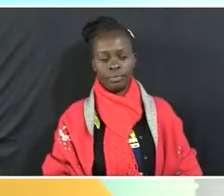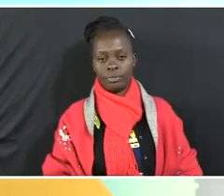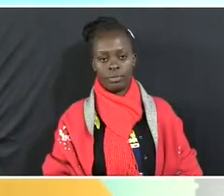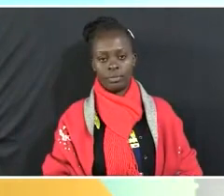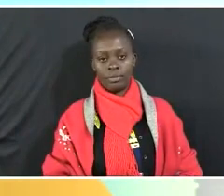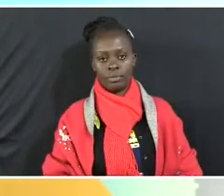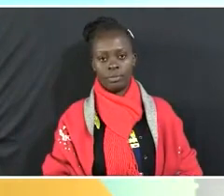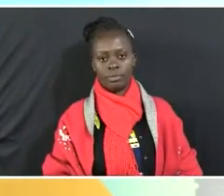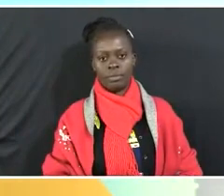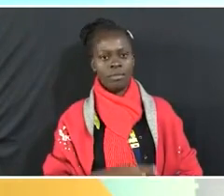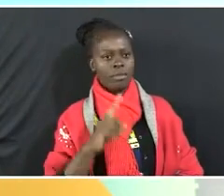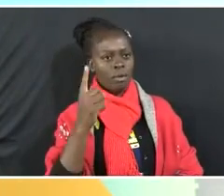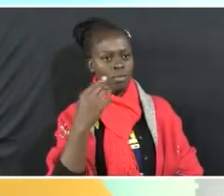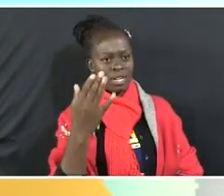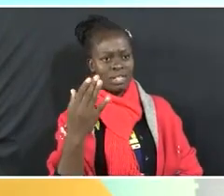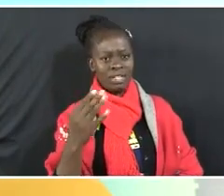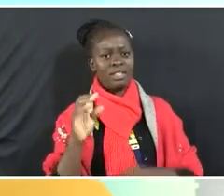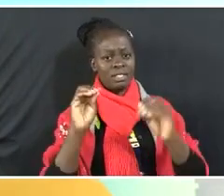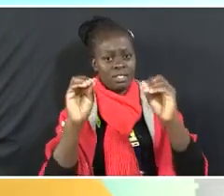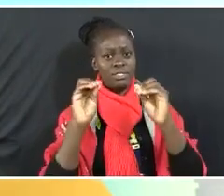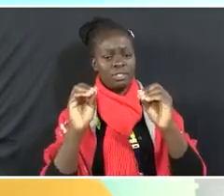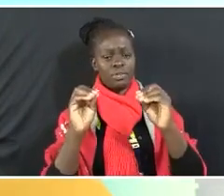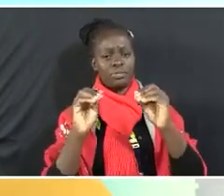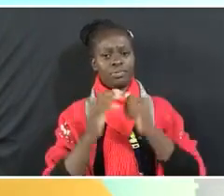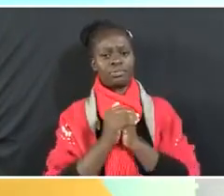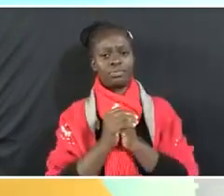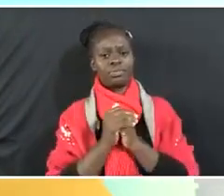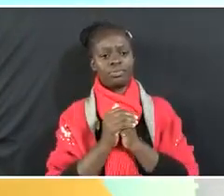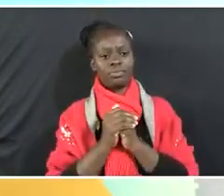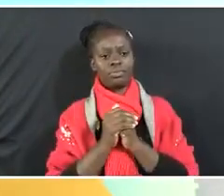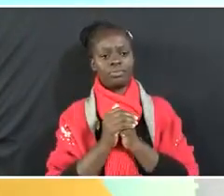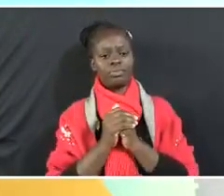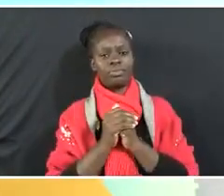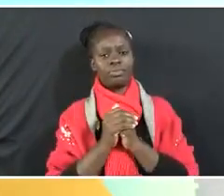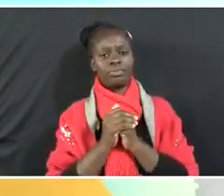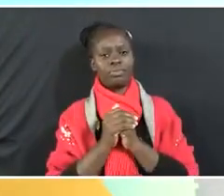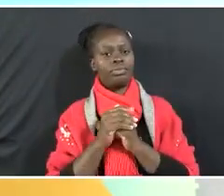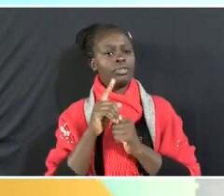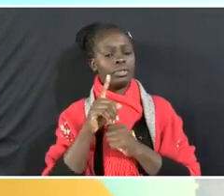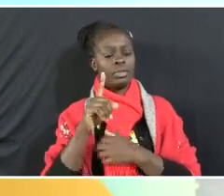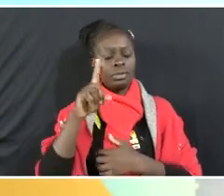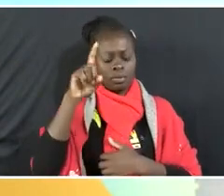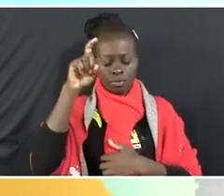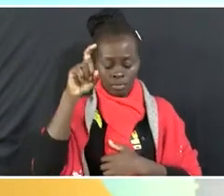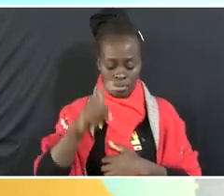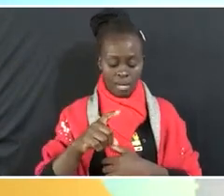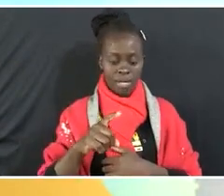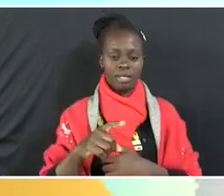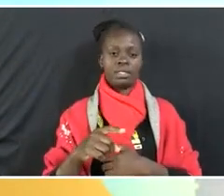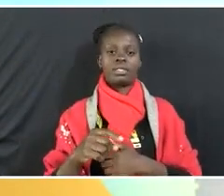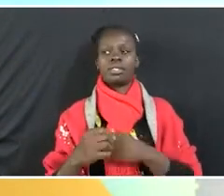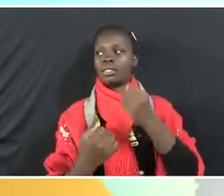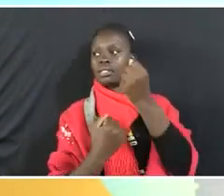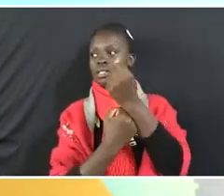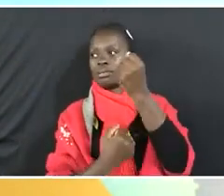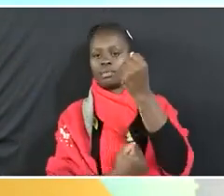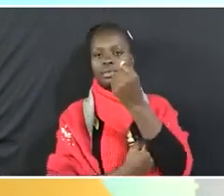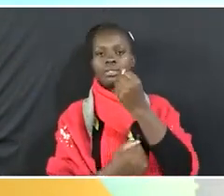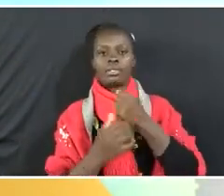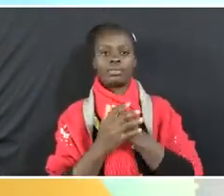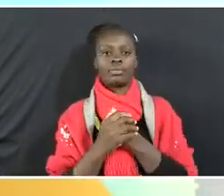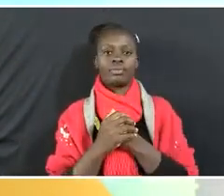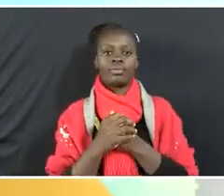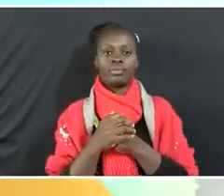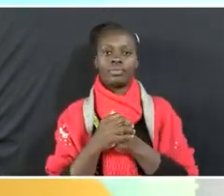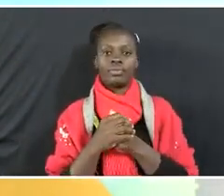Because some of the things we are going to tell the young people about drug abuse, you also need to help them. There are children who are suffering from these things,